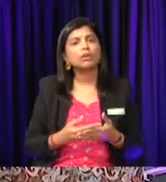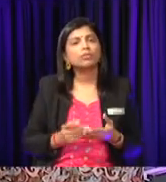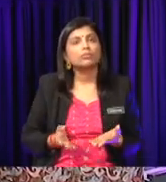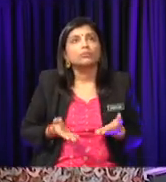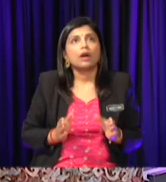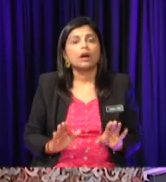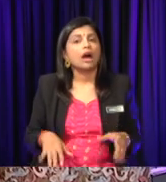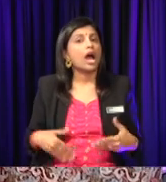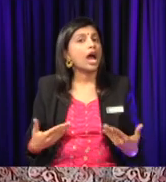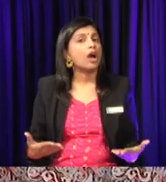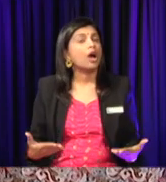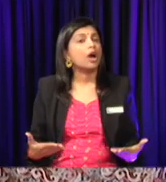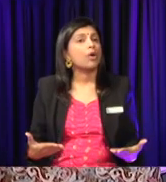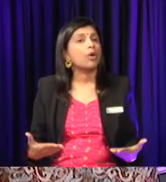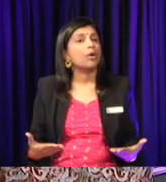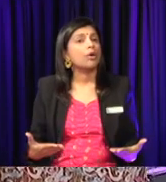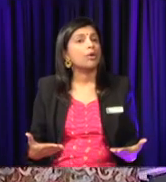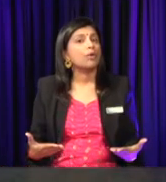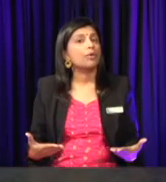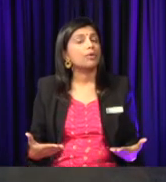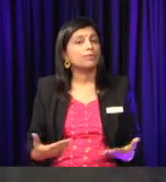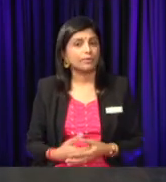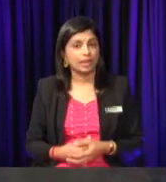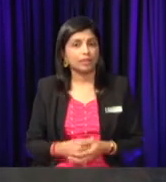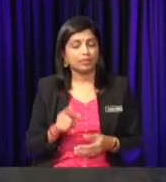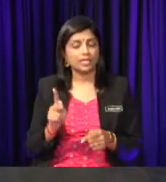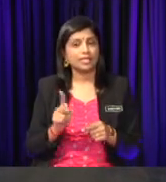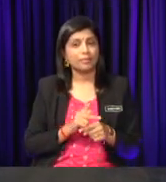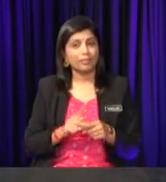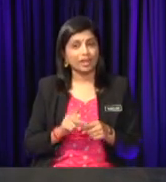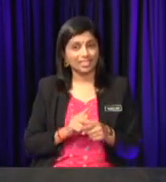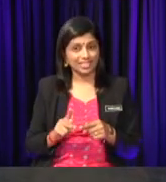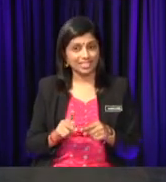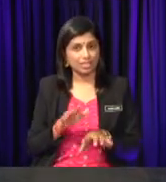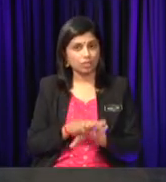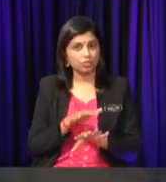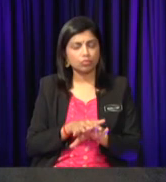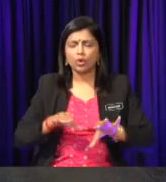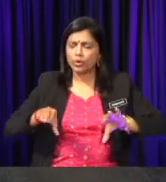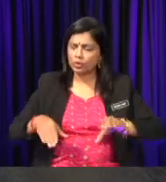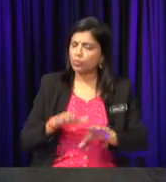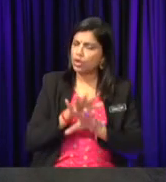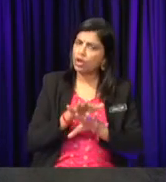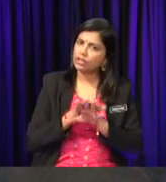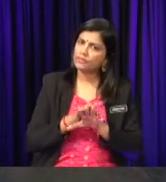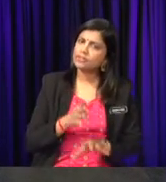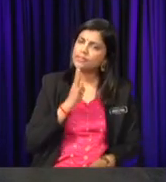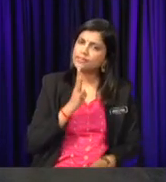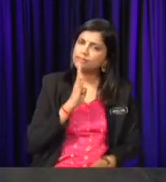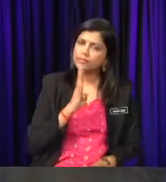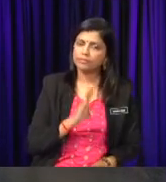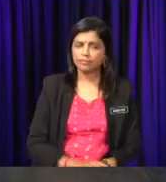practice makes progress. Progress, mm-hmm. definitely. Okay. And of course, practice makes perfect too.